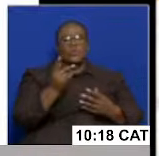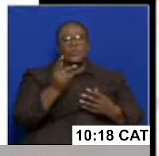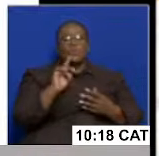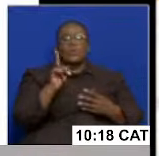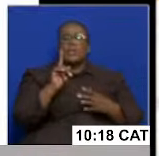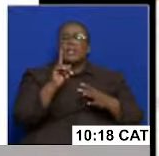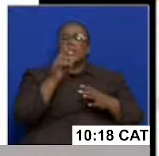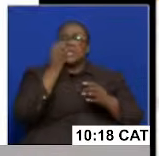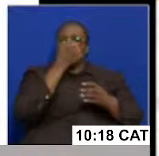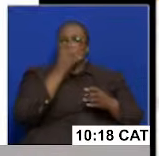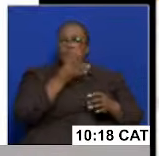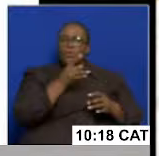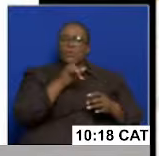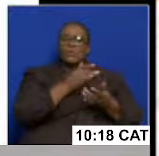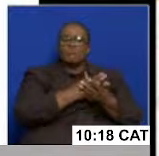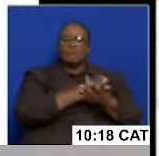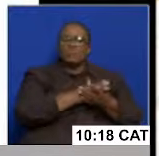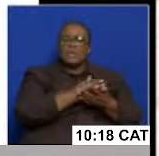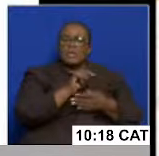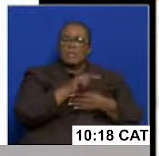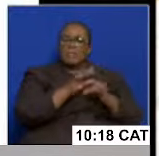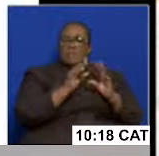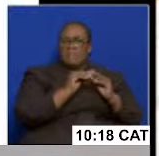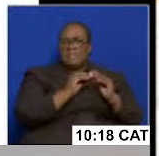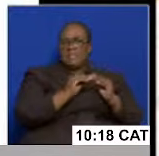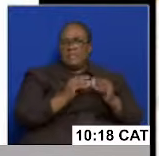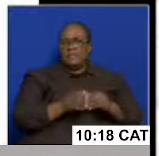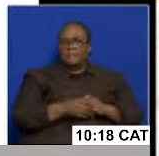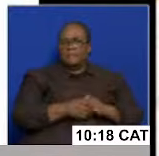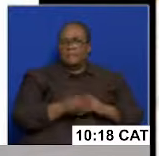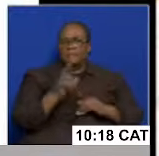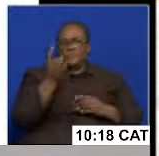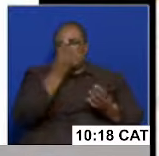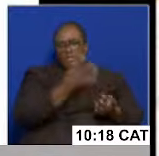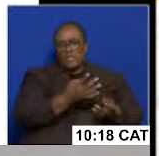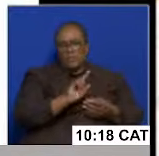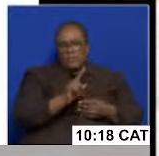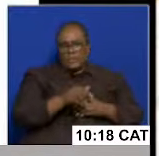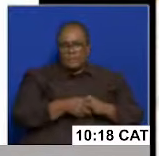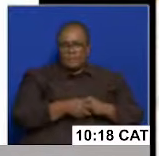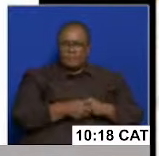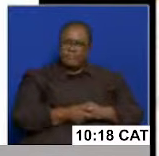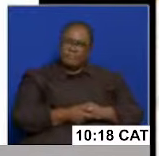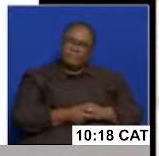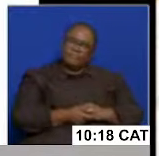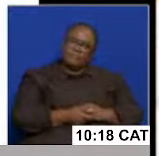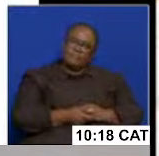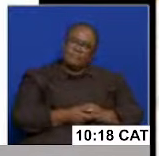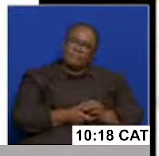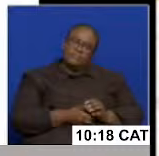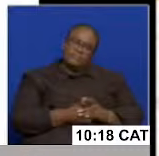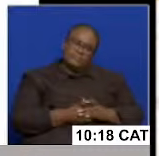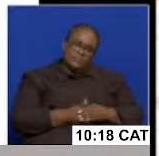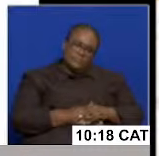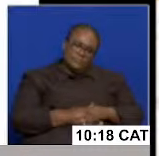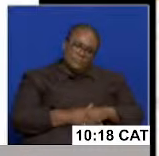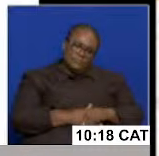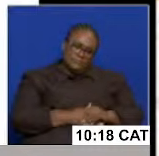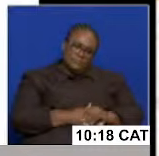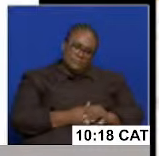meeting at Nando's to everyone who was gathered there? What is the information that you shared from the informer?